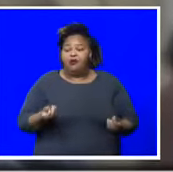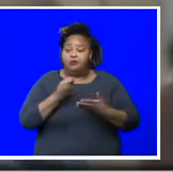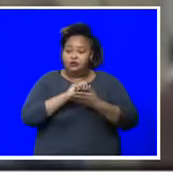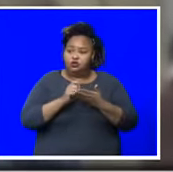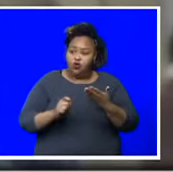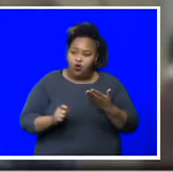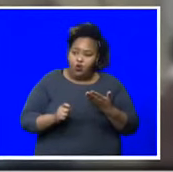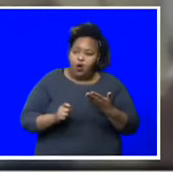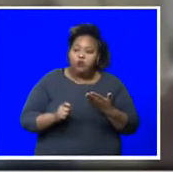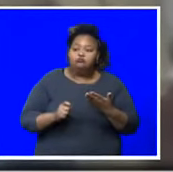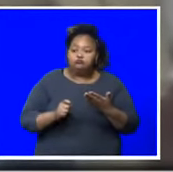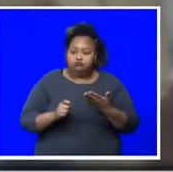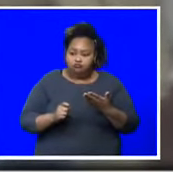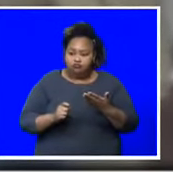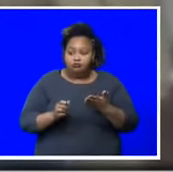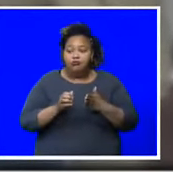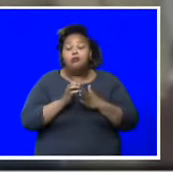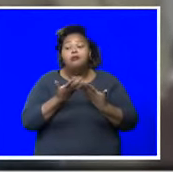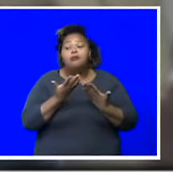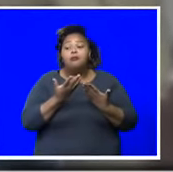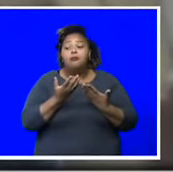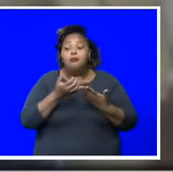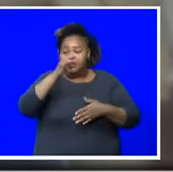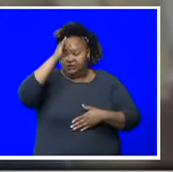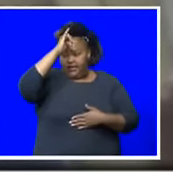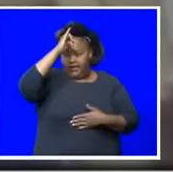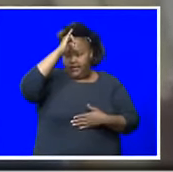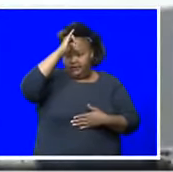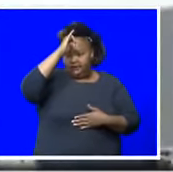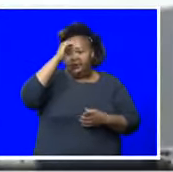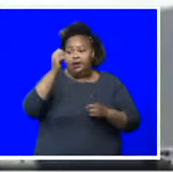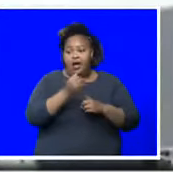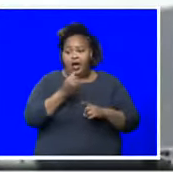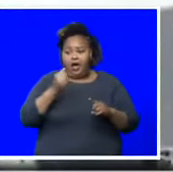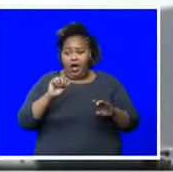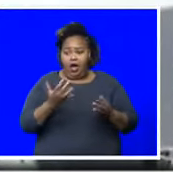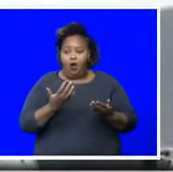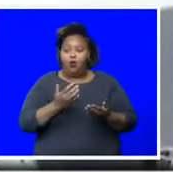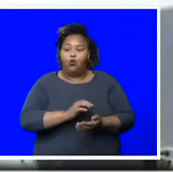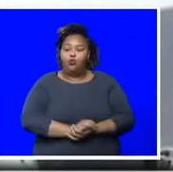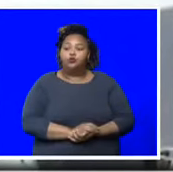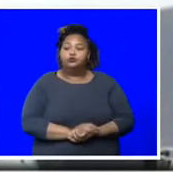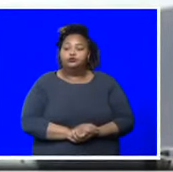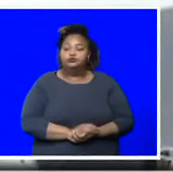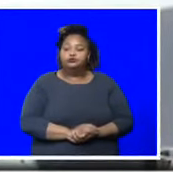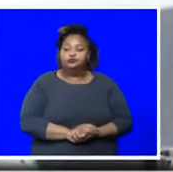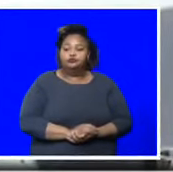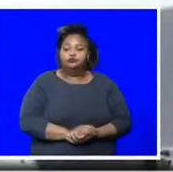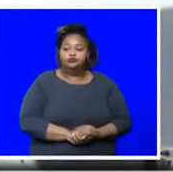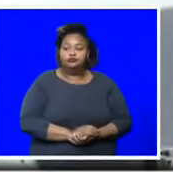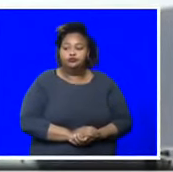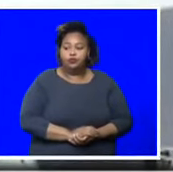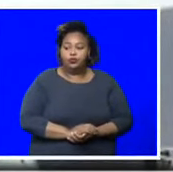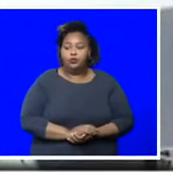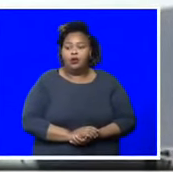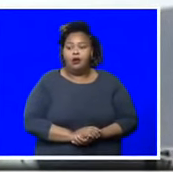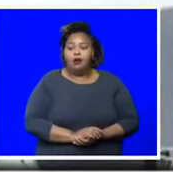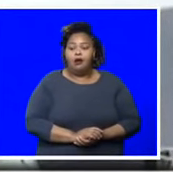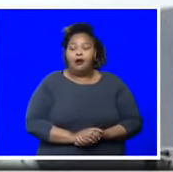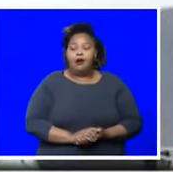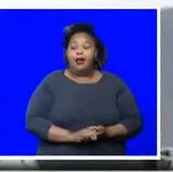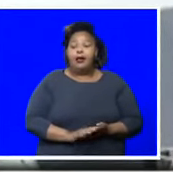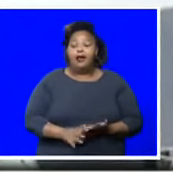ukuthi athuthukiswa njani makhono latsingakalako yeveni This career expo focuses on youth both in and out of